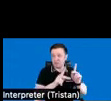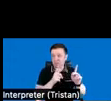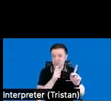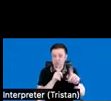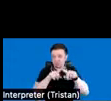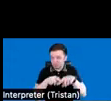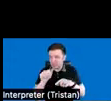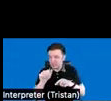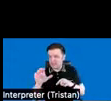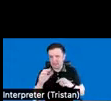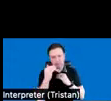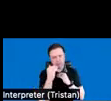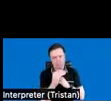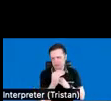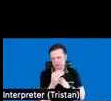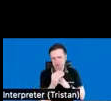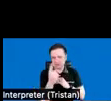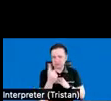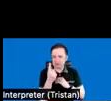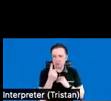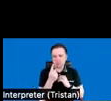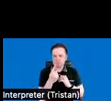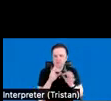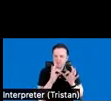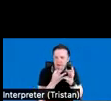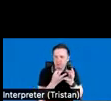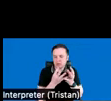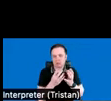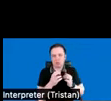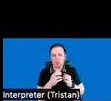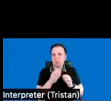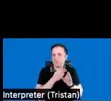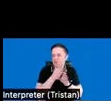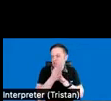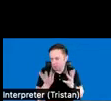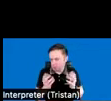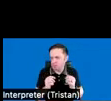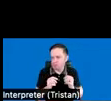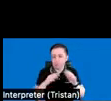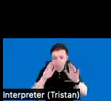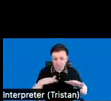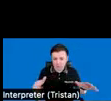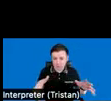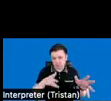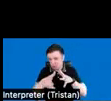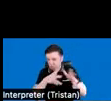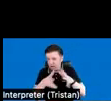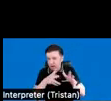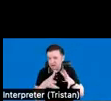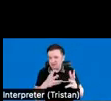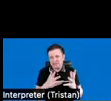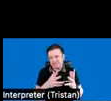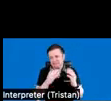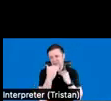mostly to close family members and professionals. And children have limited peer interactions. So also